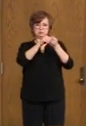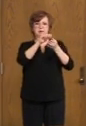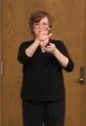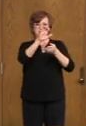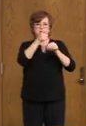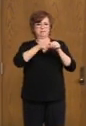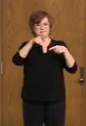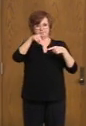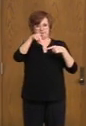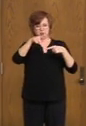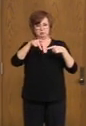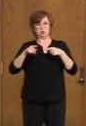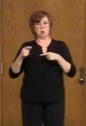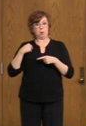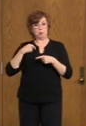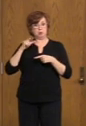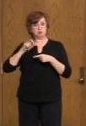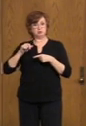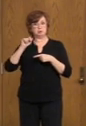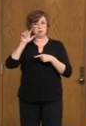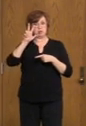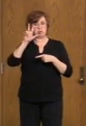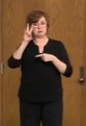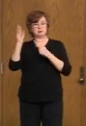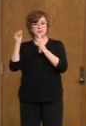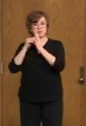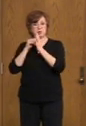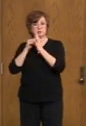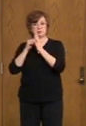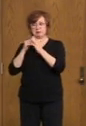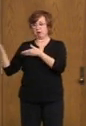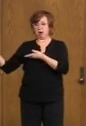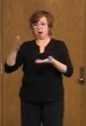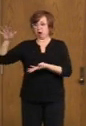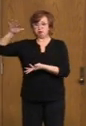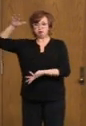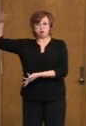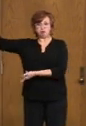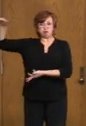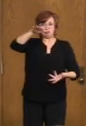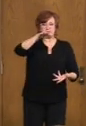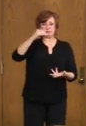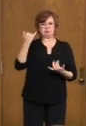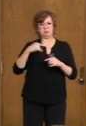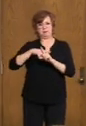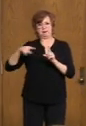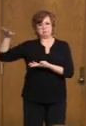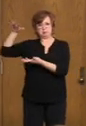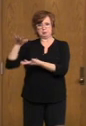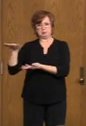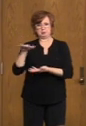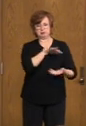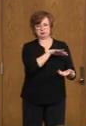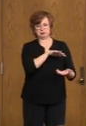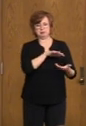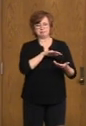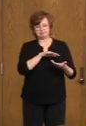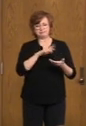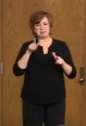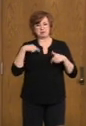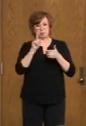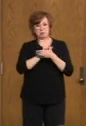37,000 doses that we were expecting to receive. We did almost that many shots this past week alone. And just this